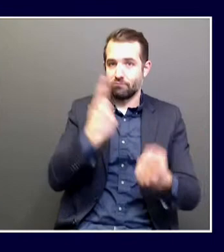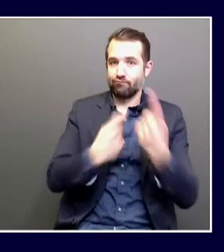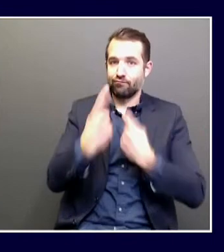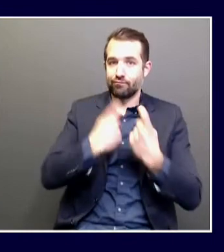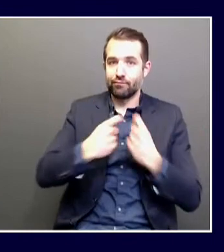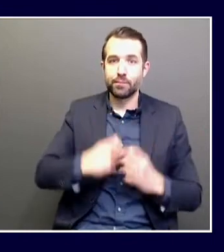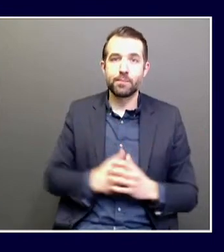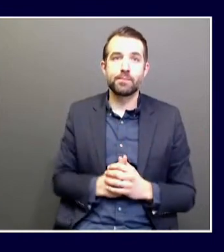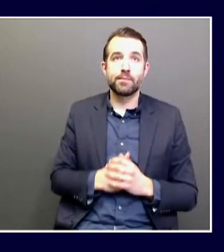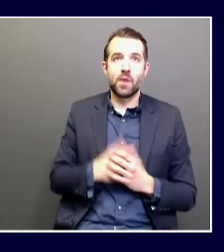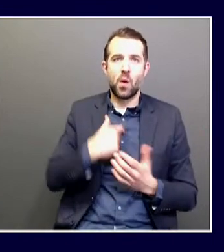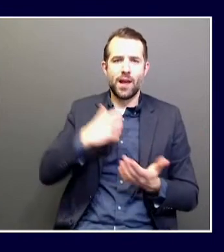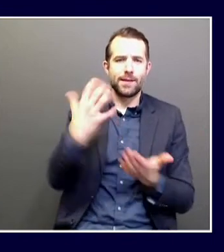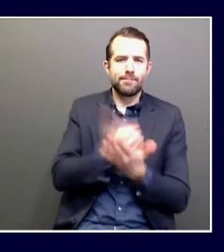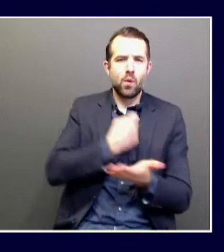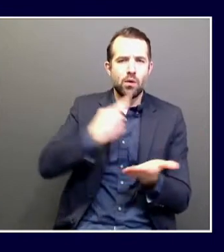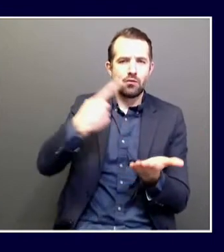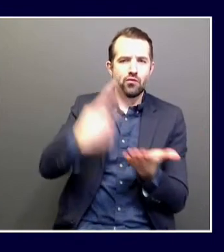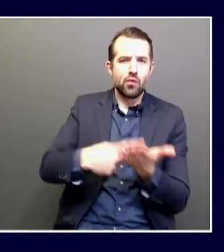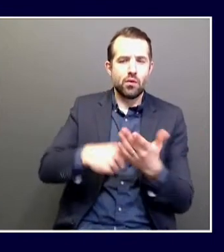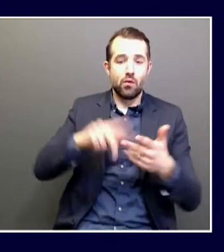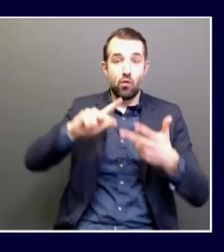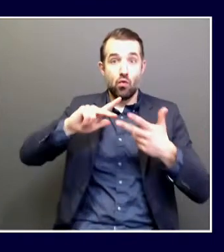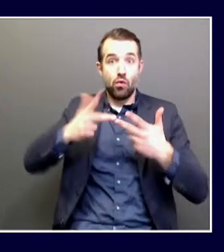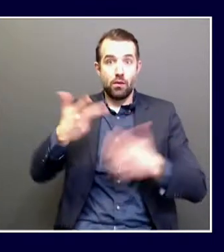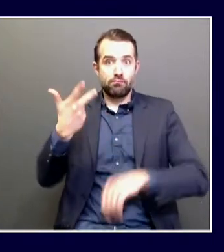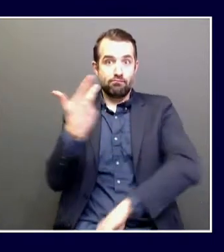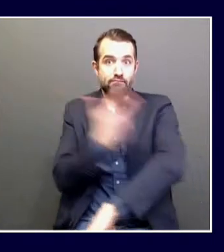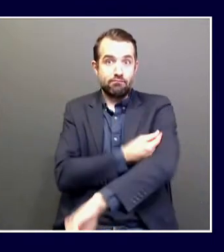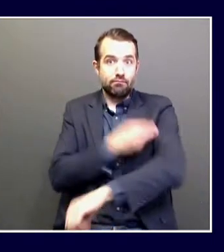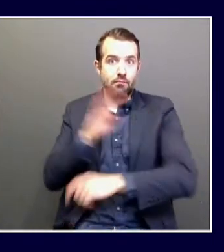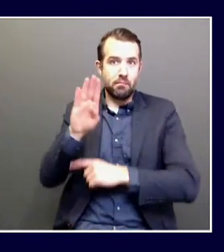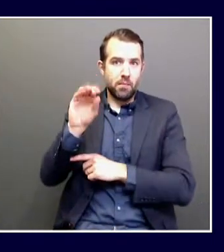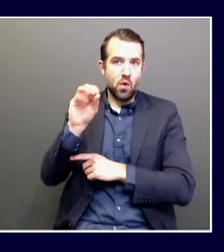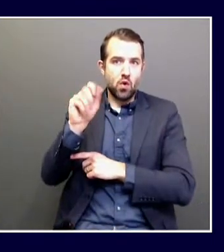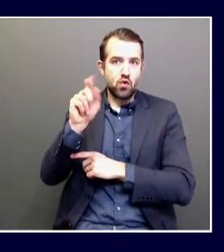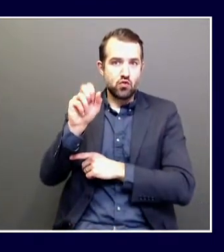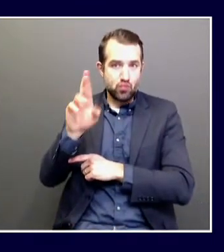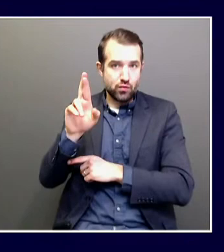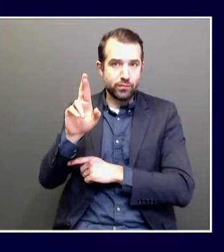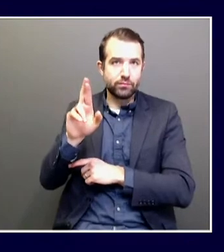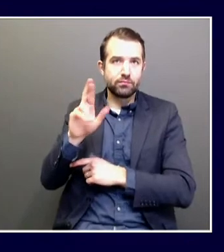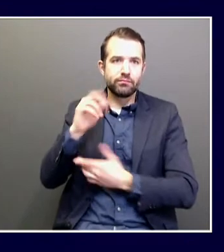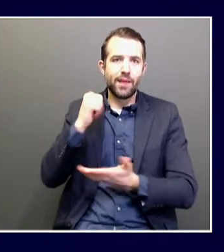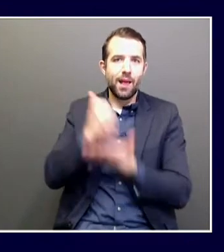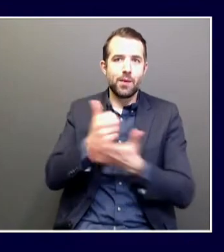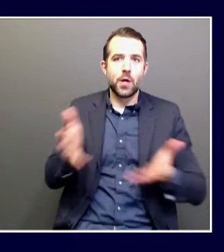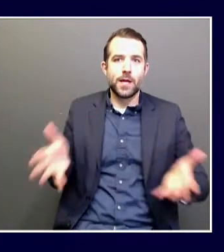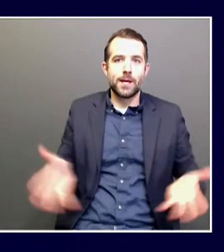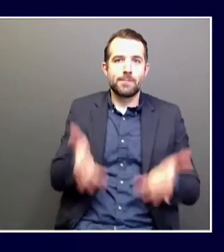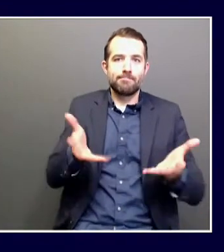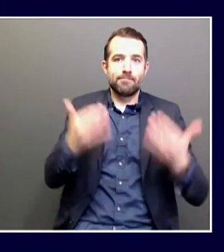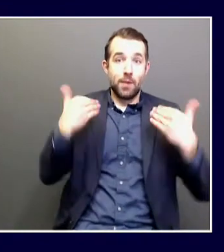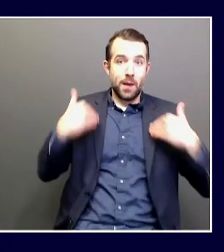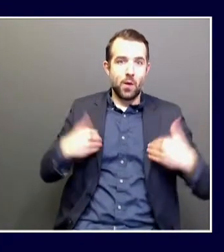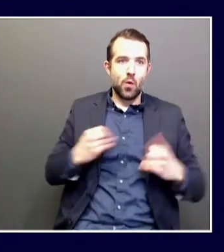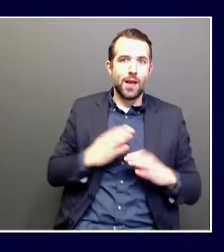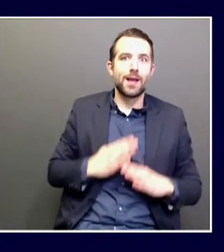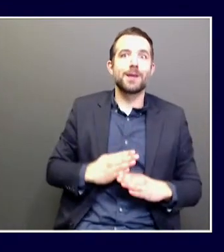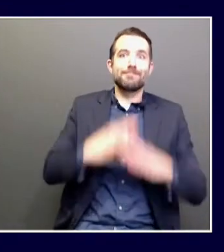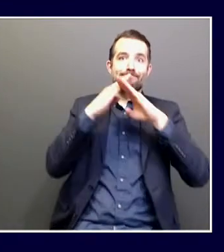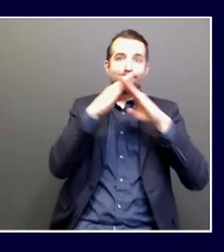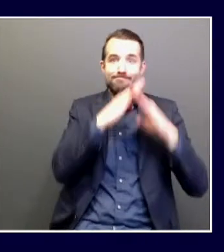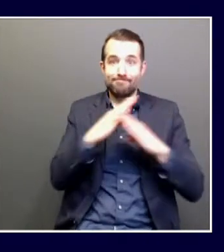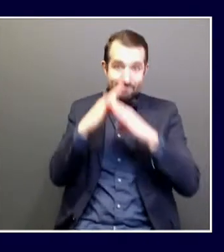boosters. Earlier this week, the US FDA expanded the emergency use